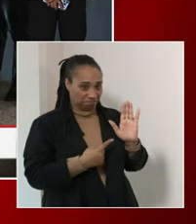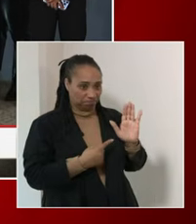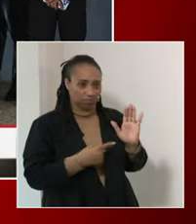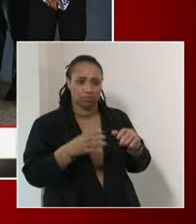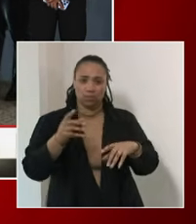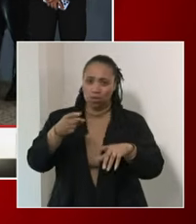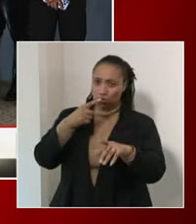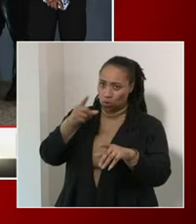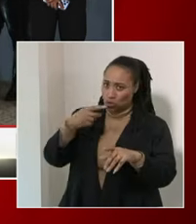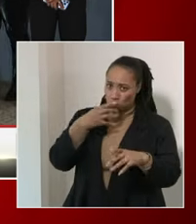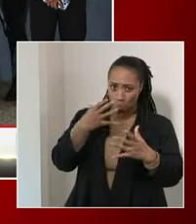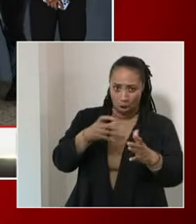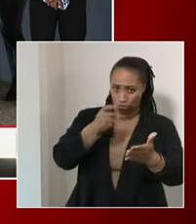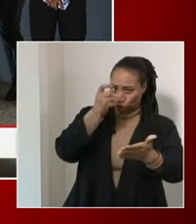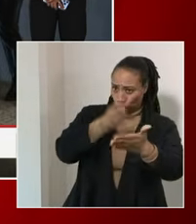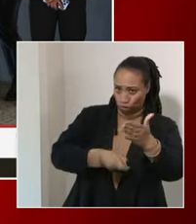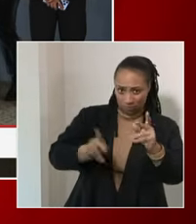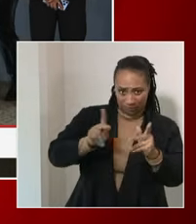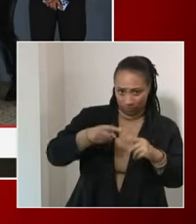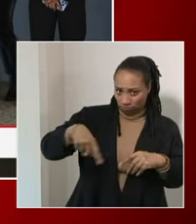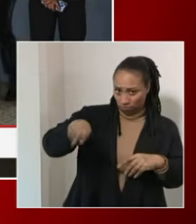for that? How much money?